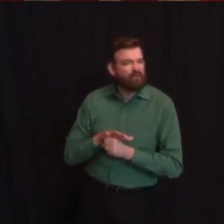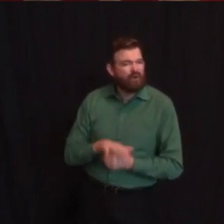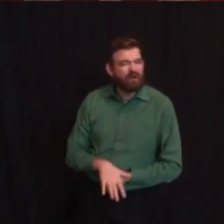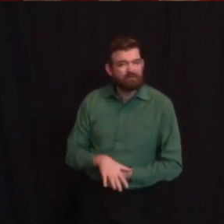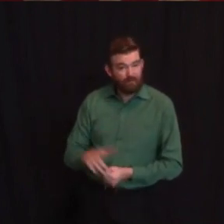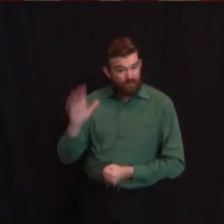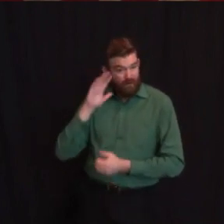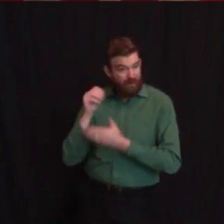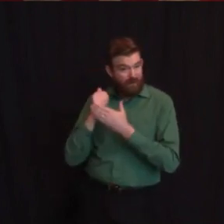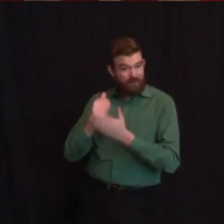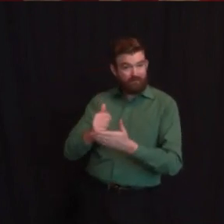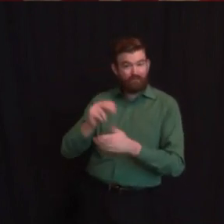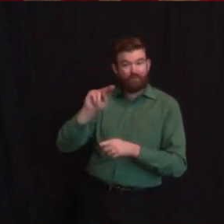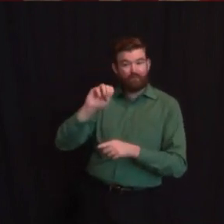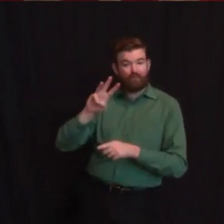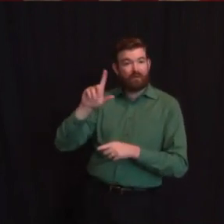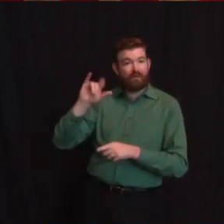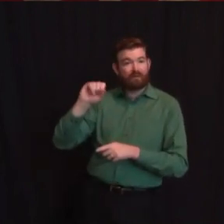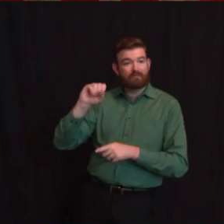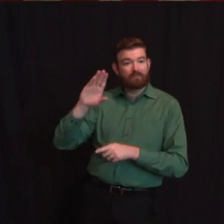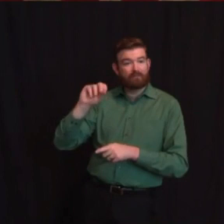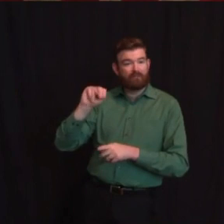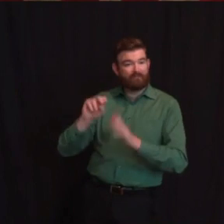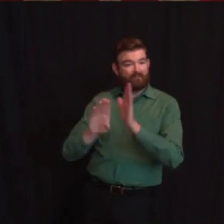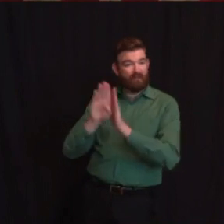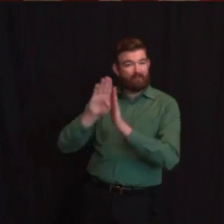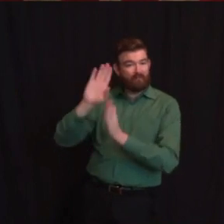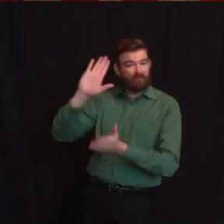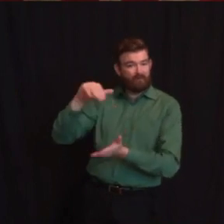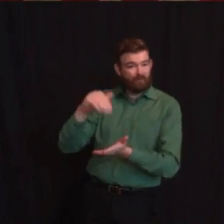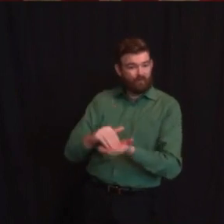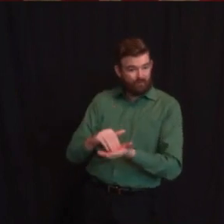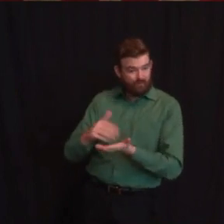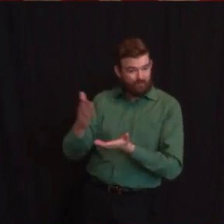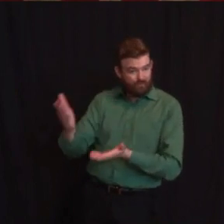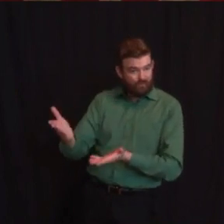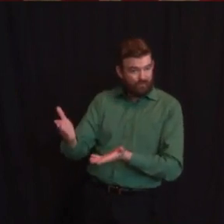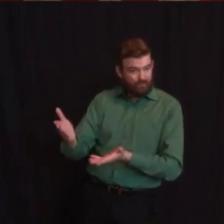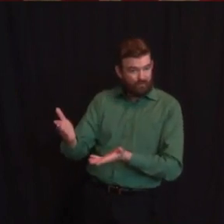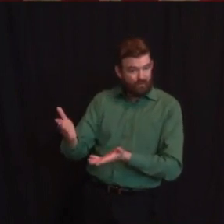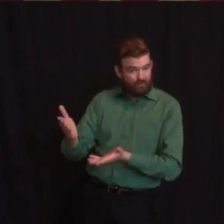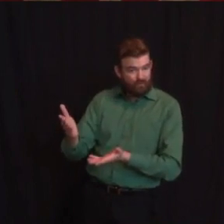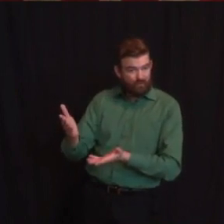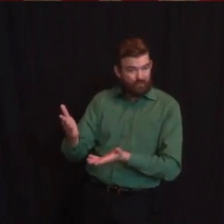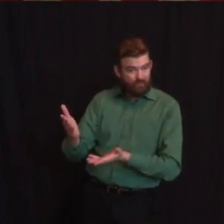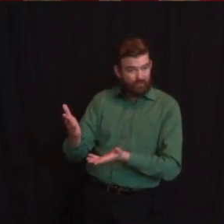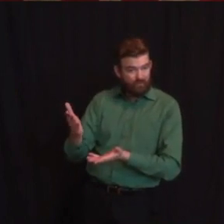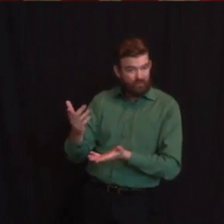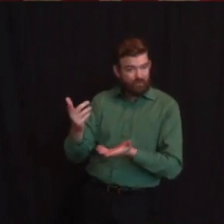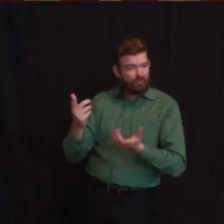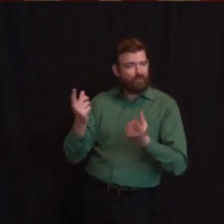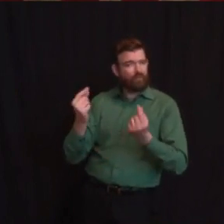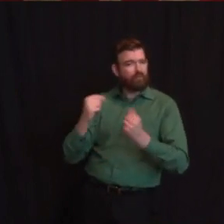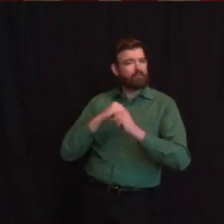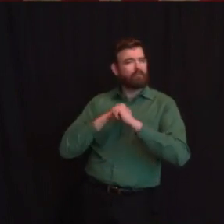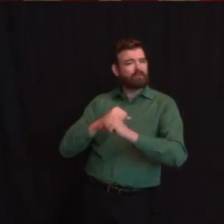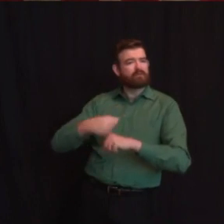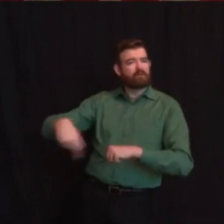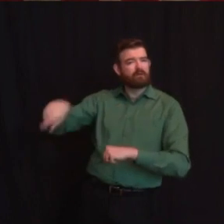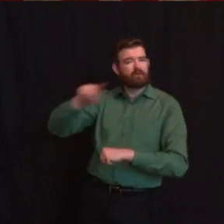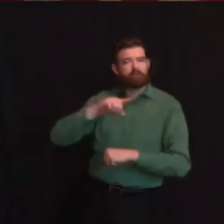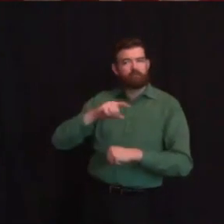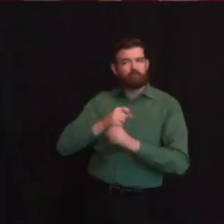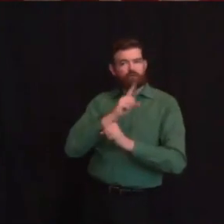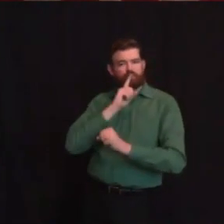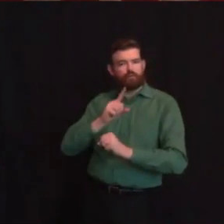Lisbon Developmental Center, and what steps have your administration taken to protect against the virus ravaging